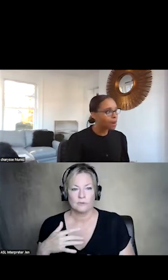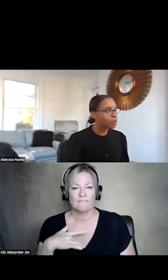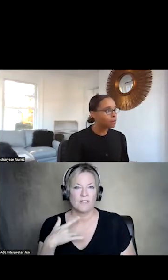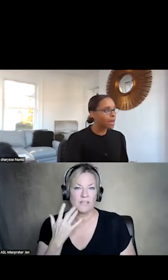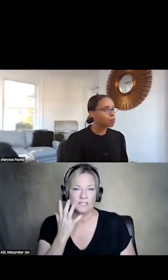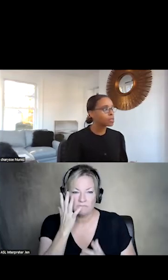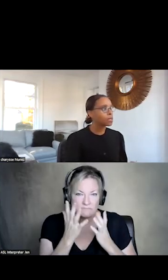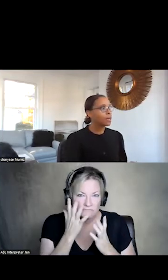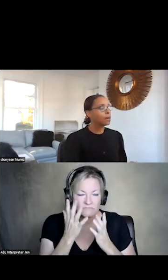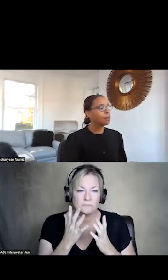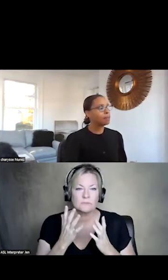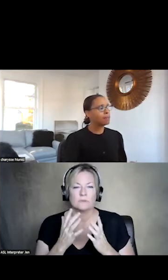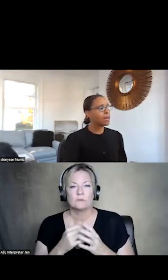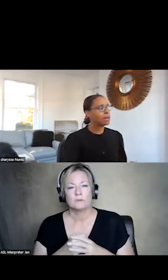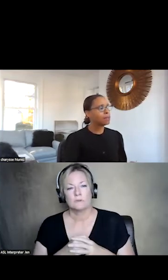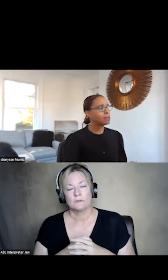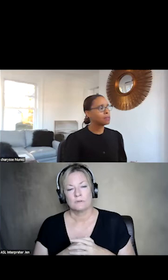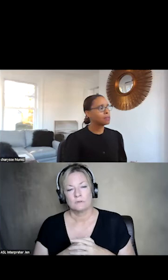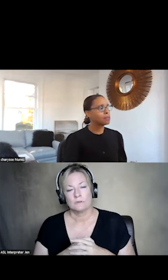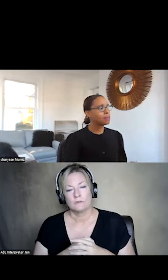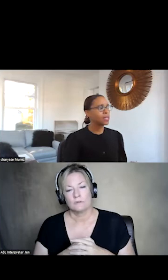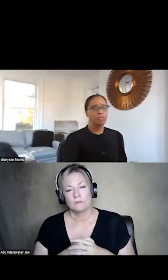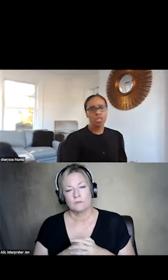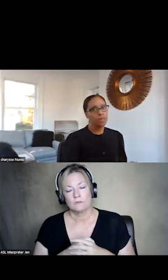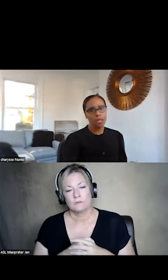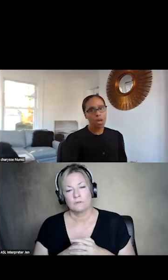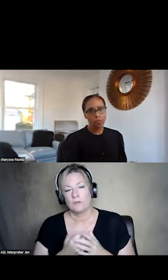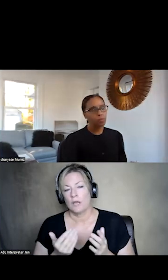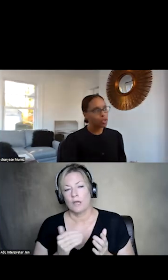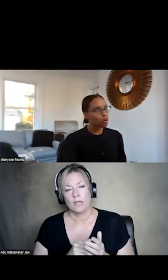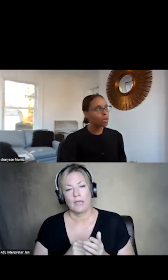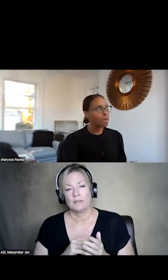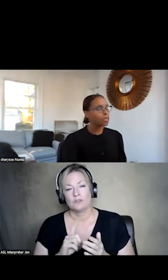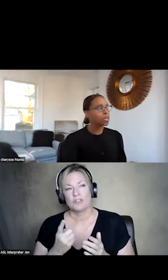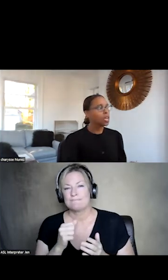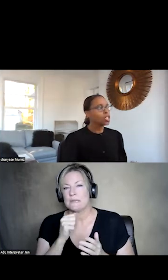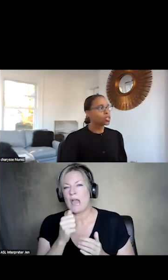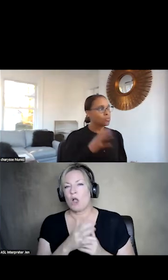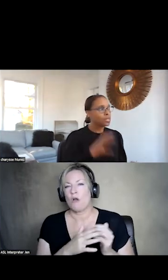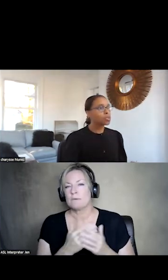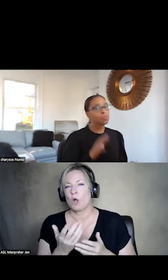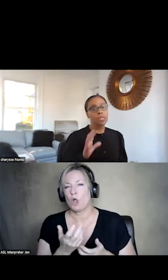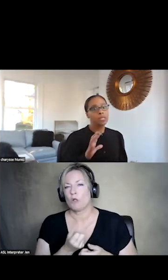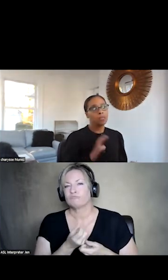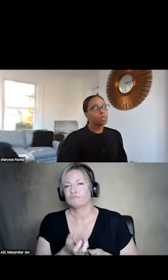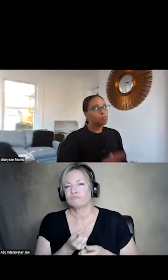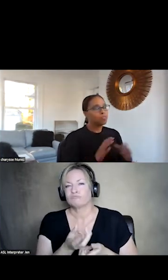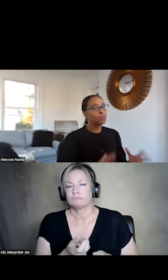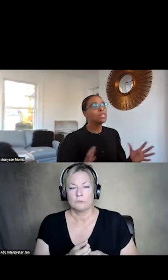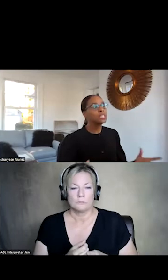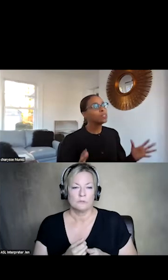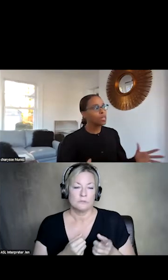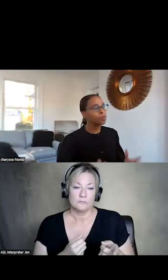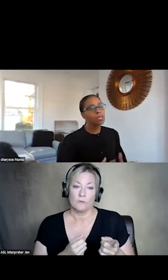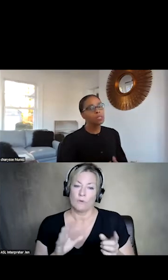or embarrassed, and again, just being uncomfortable talking about it. So these are really,